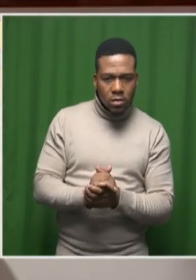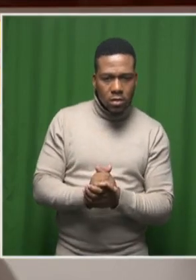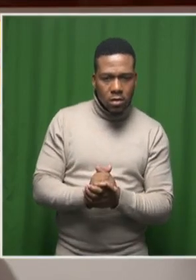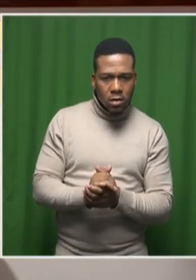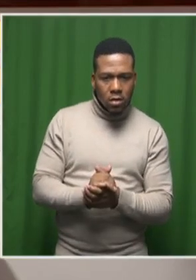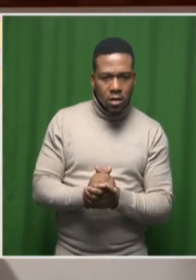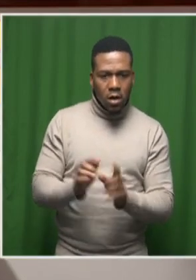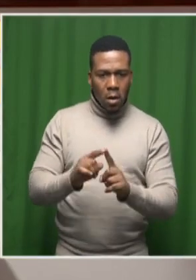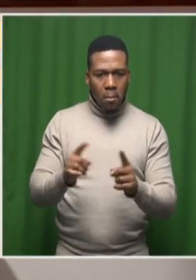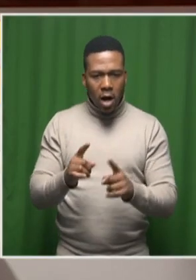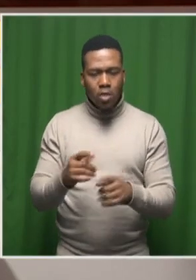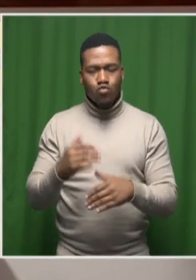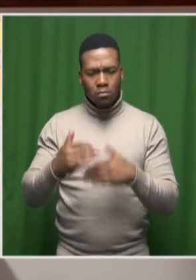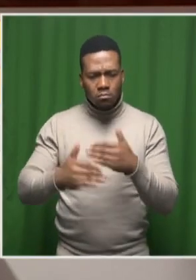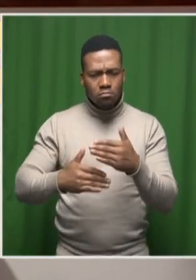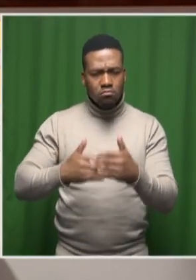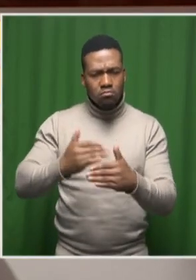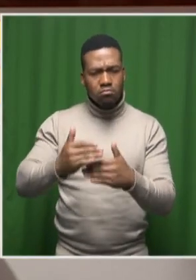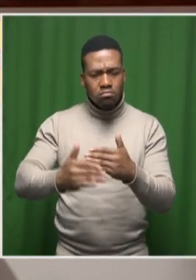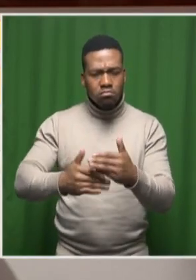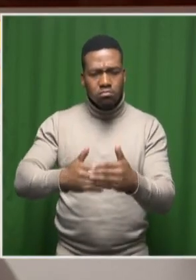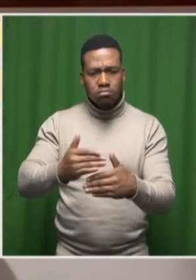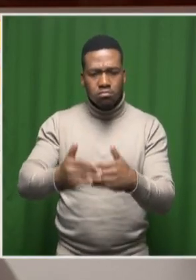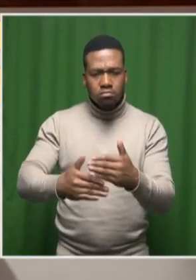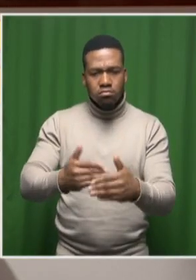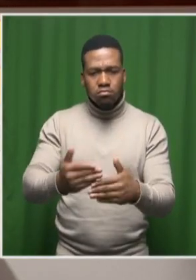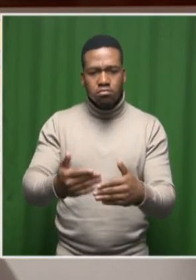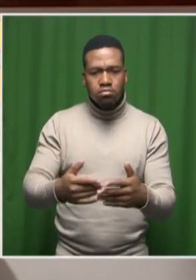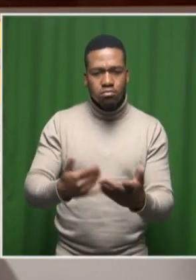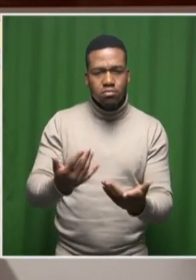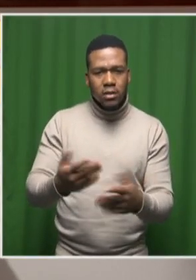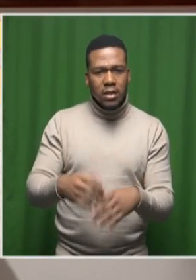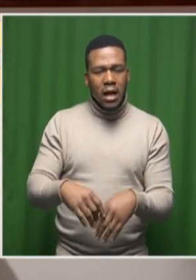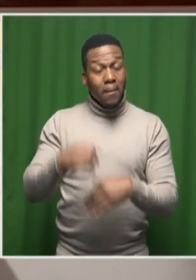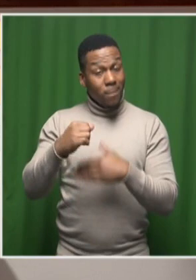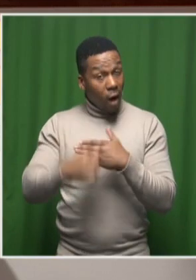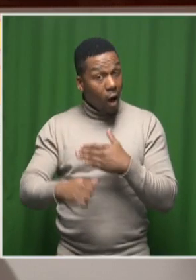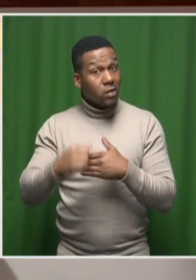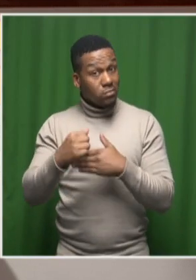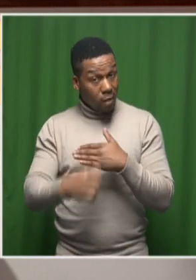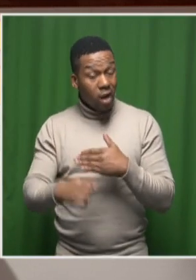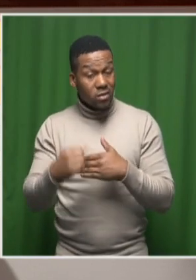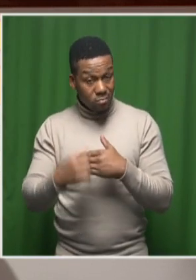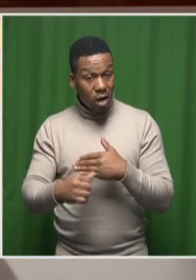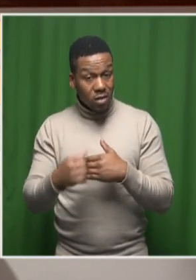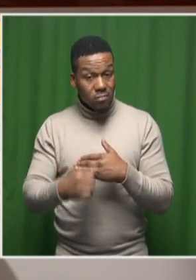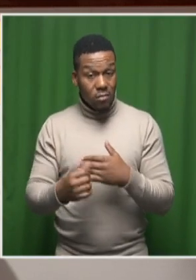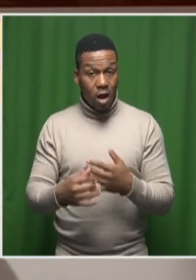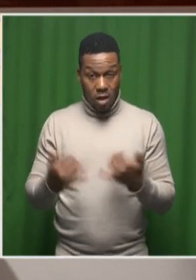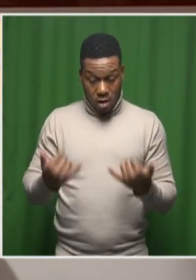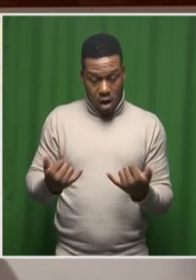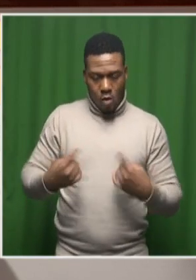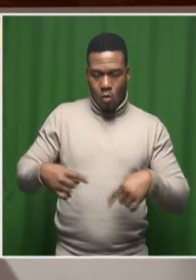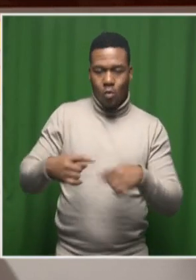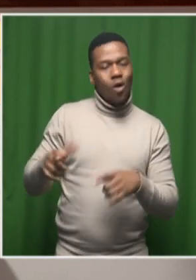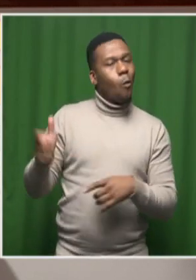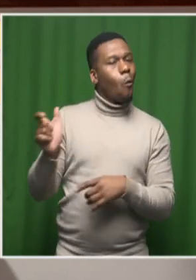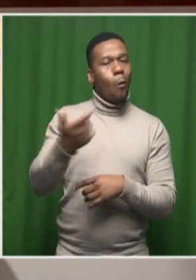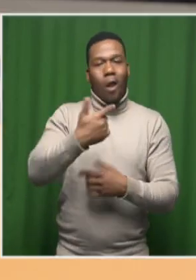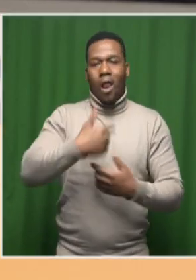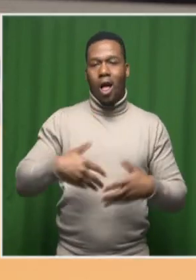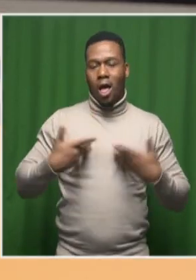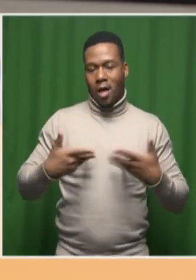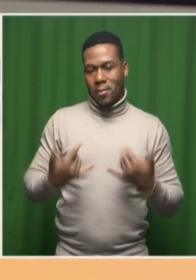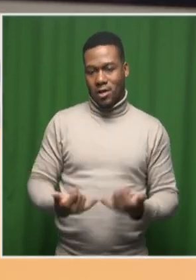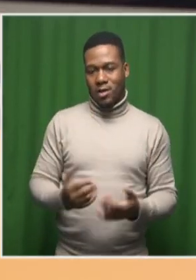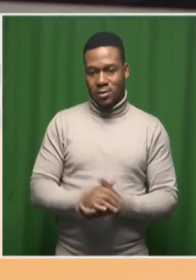think as we went along, we got into it, and it took us months to get it to a place where we were all happy. Yeah.